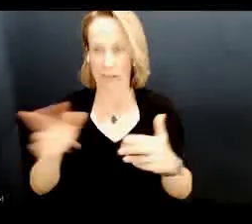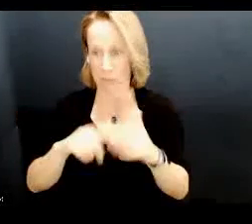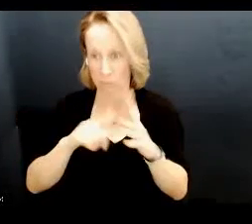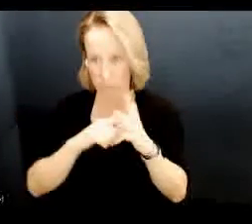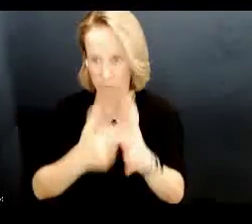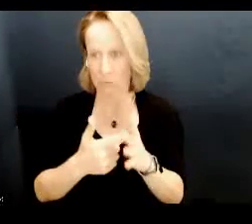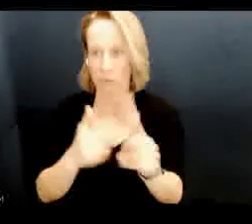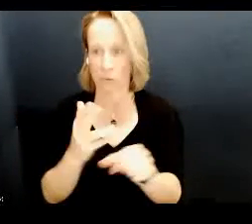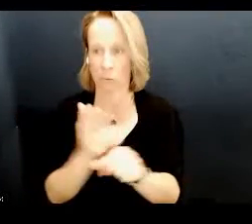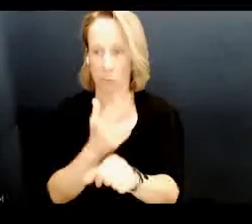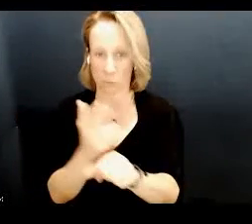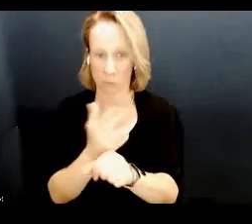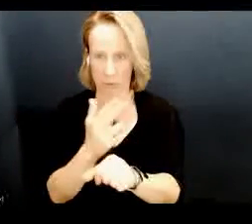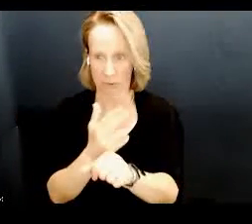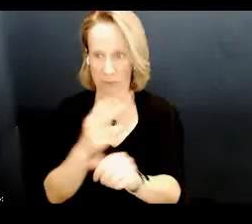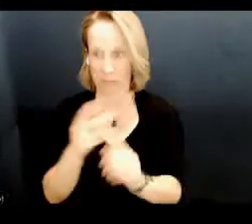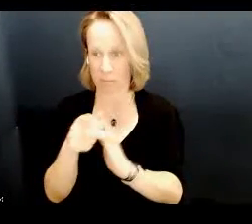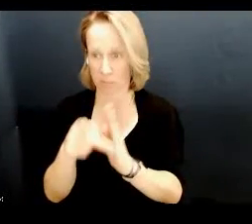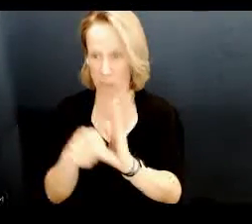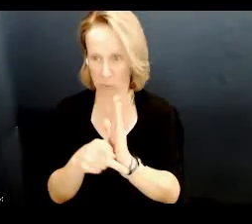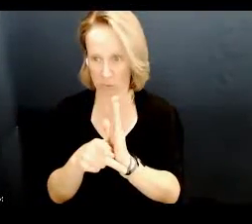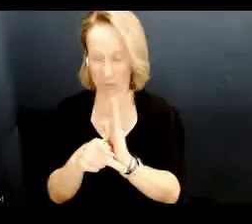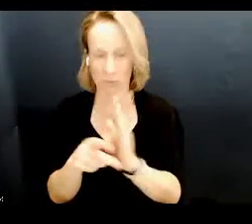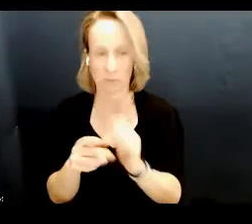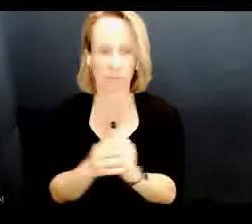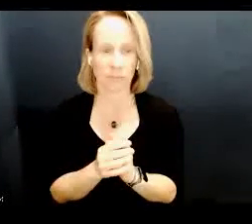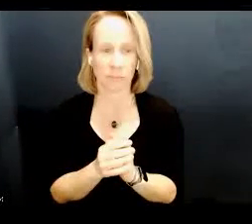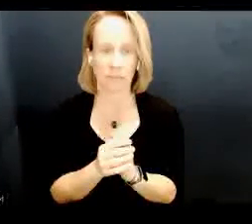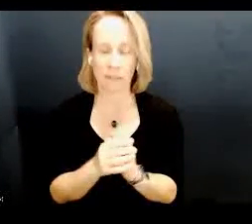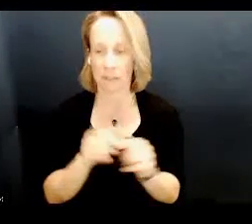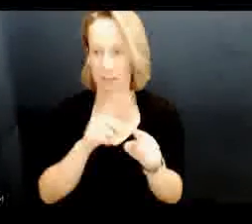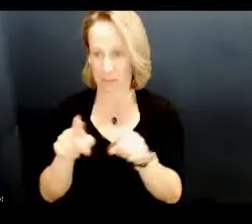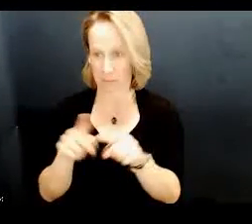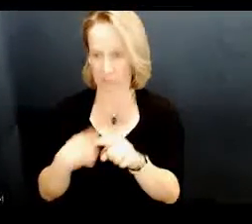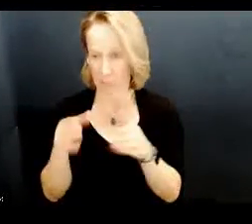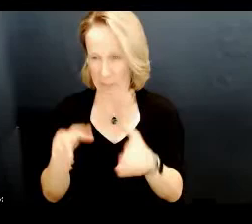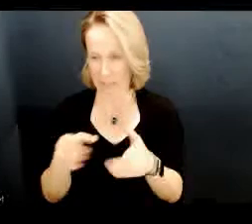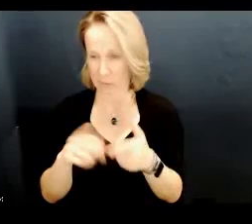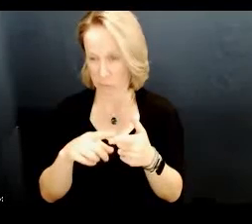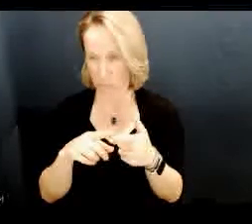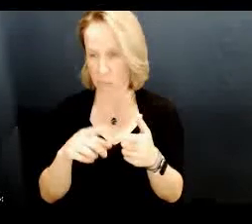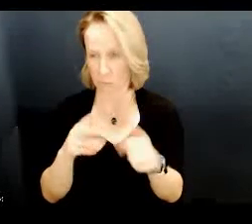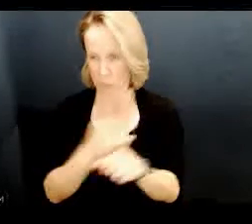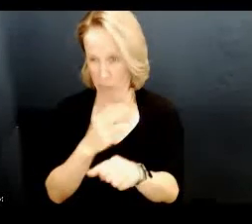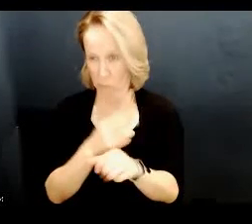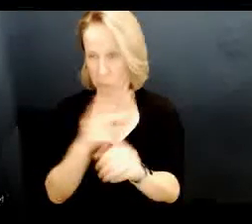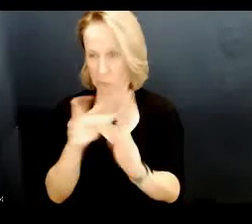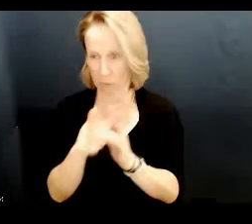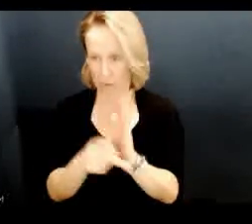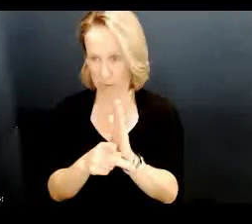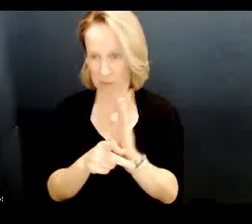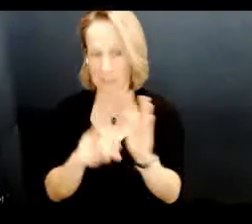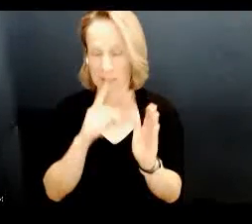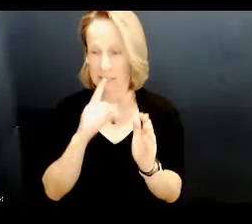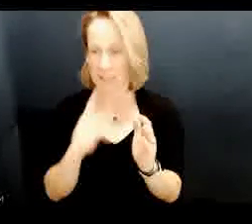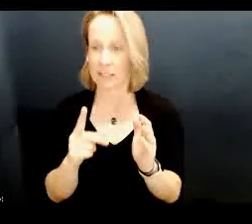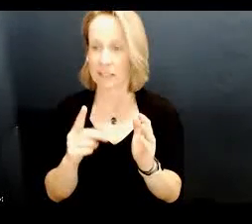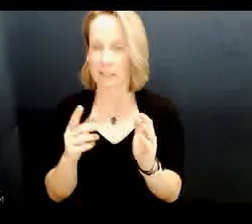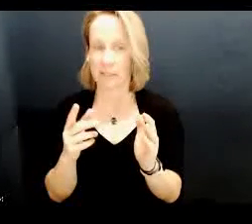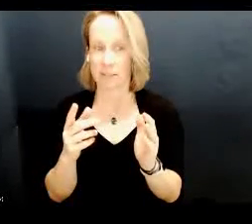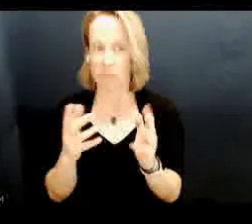So some different ways we can implement the protocol include renewing the commitment of leadership